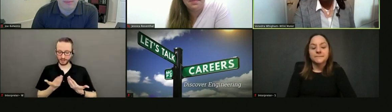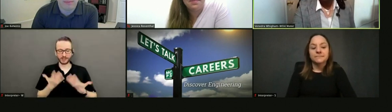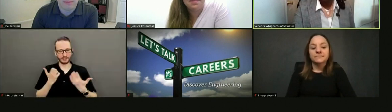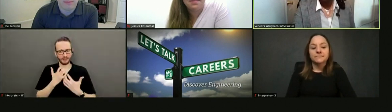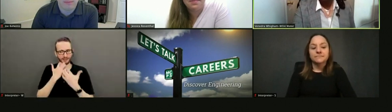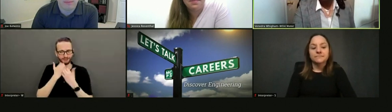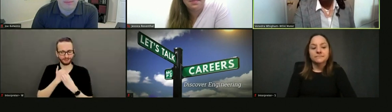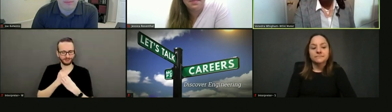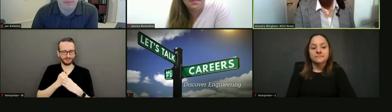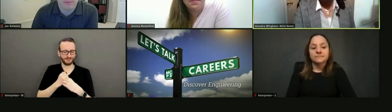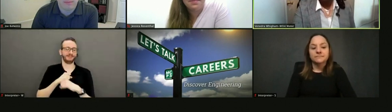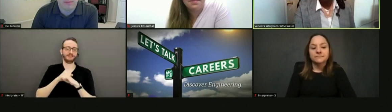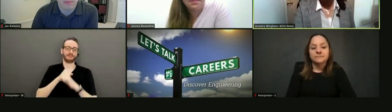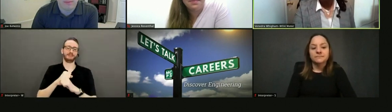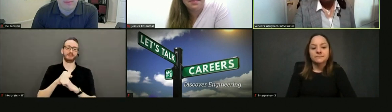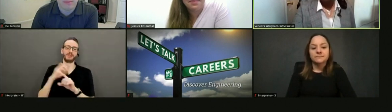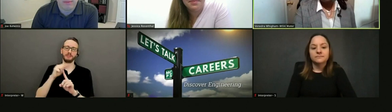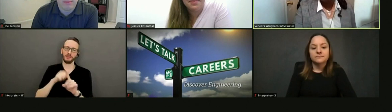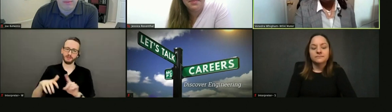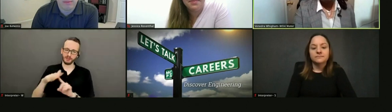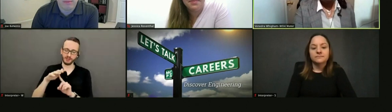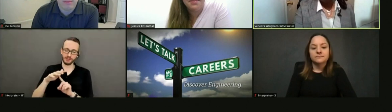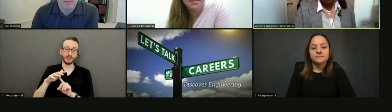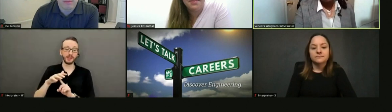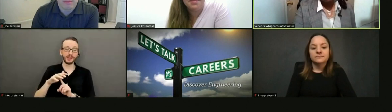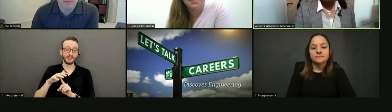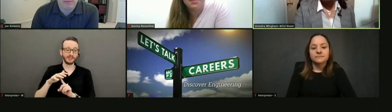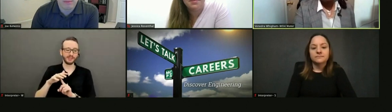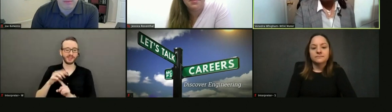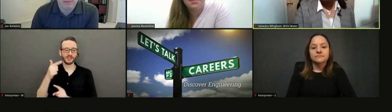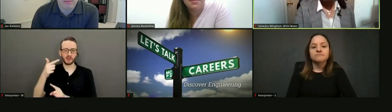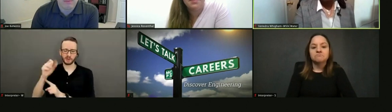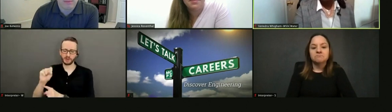it. And so Girl Scouts was a big part of that for me.